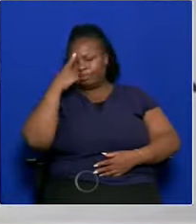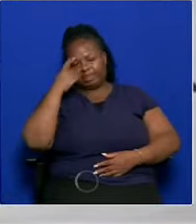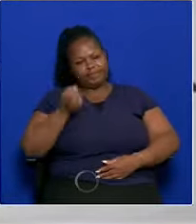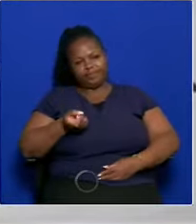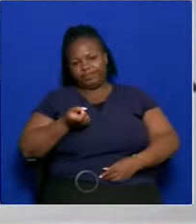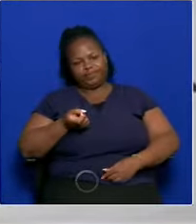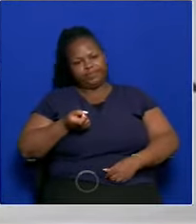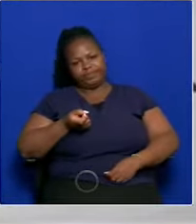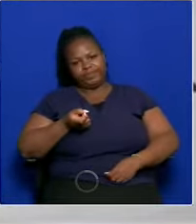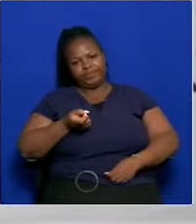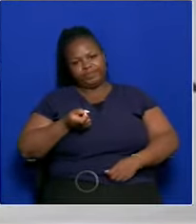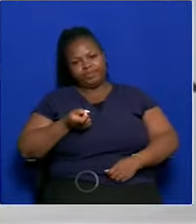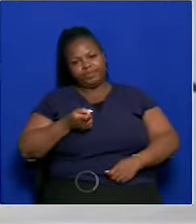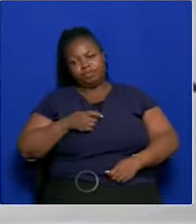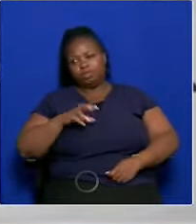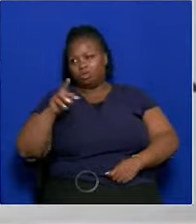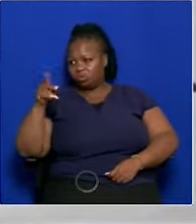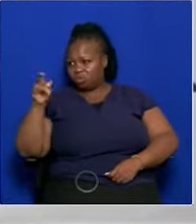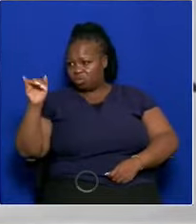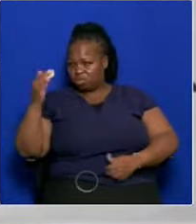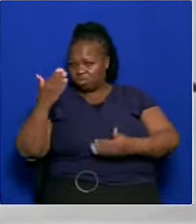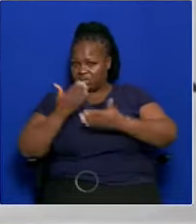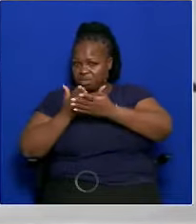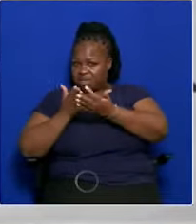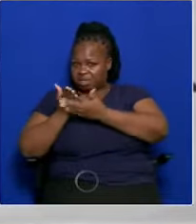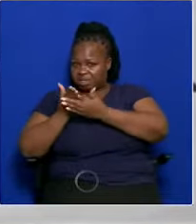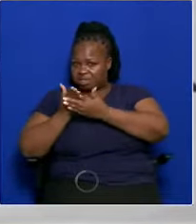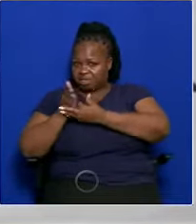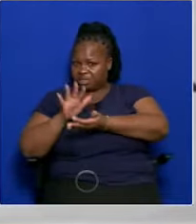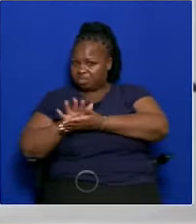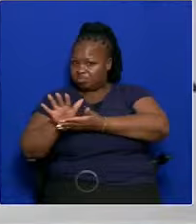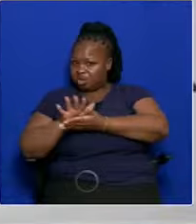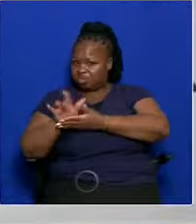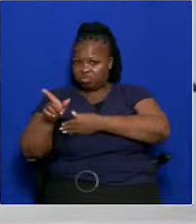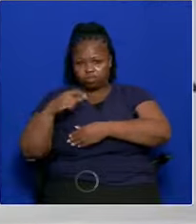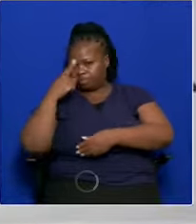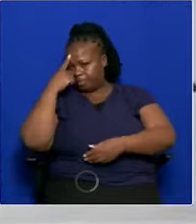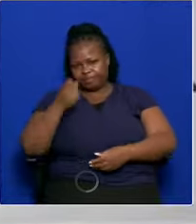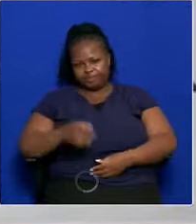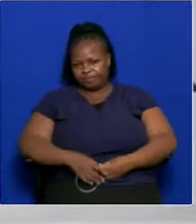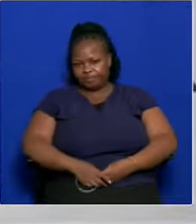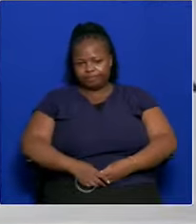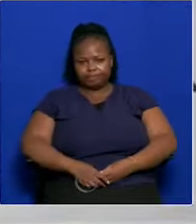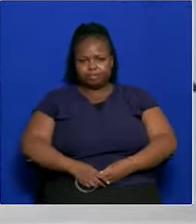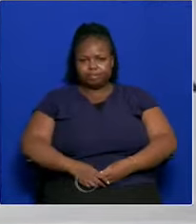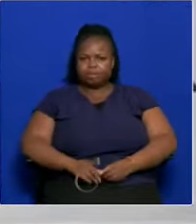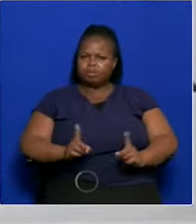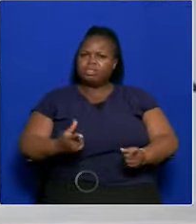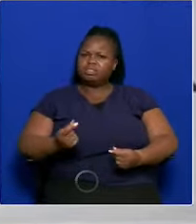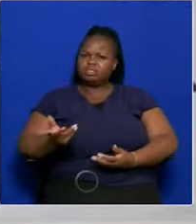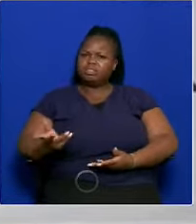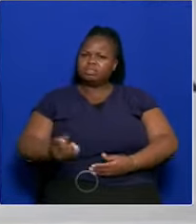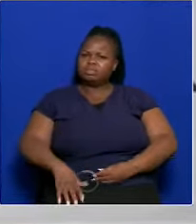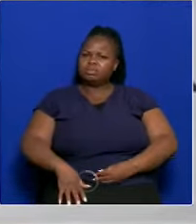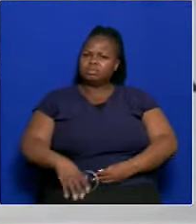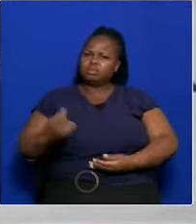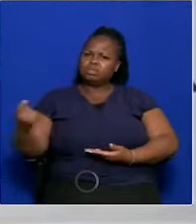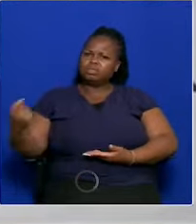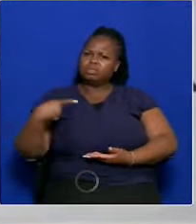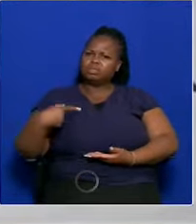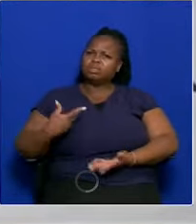Nkosi can access this printout. But he did, because he's sending them. You can see that they